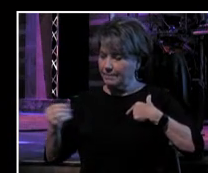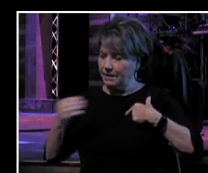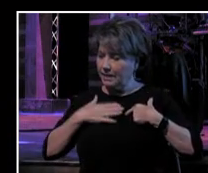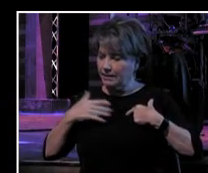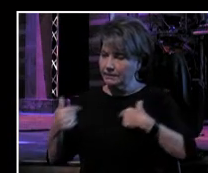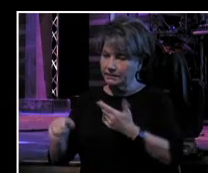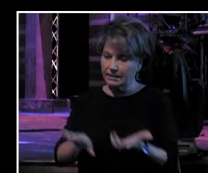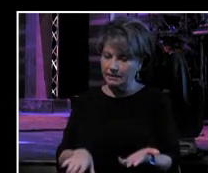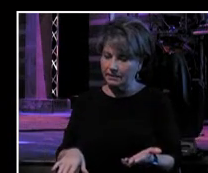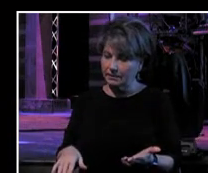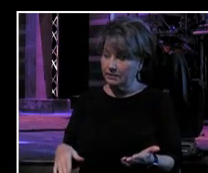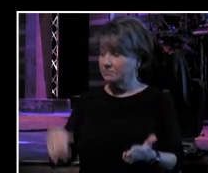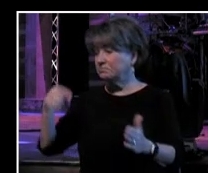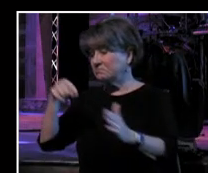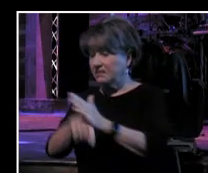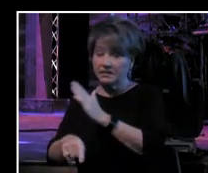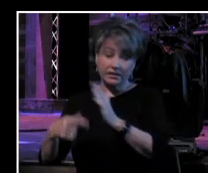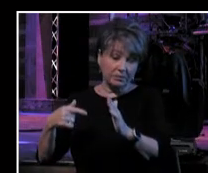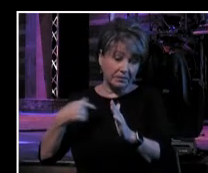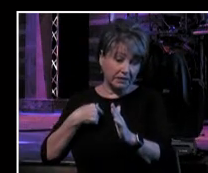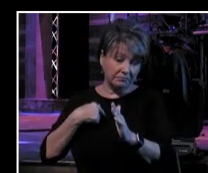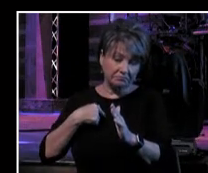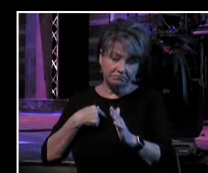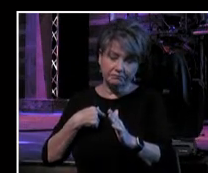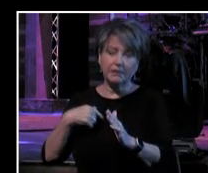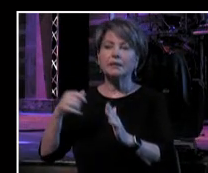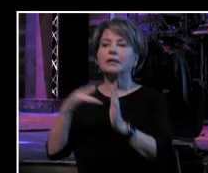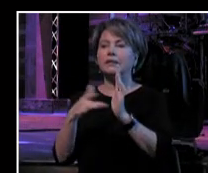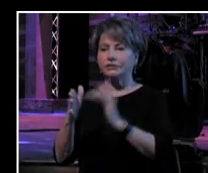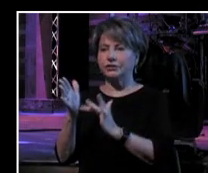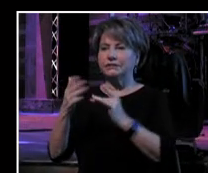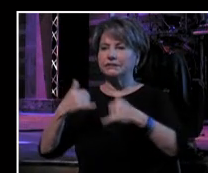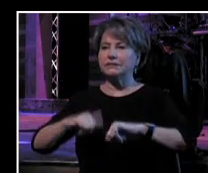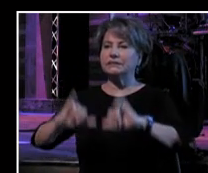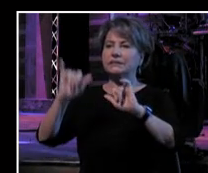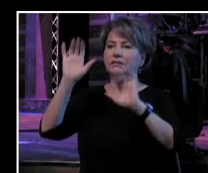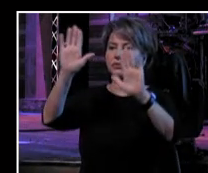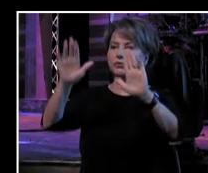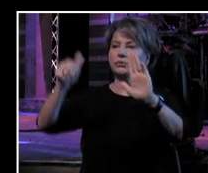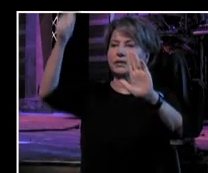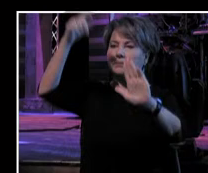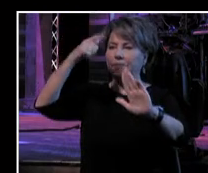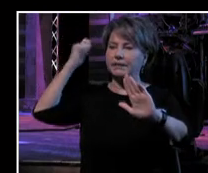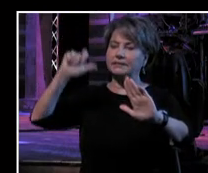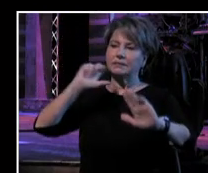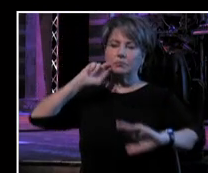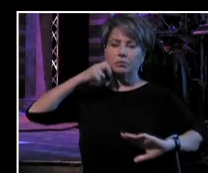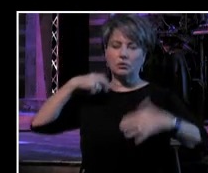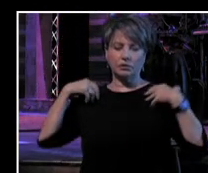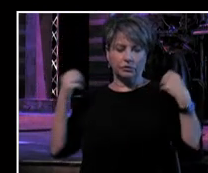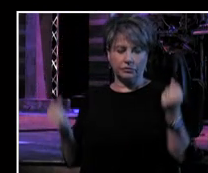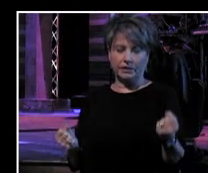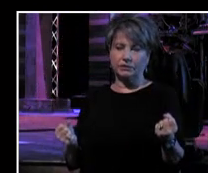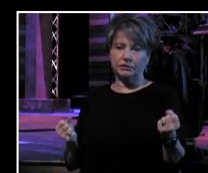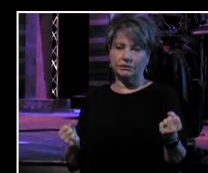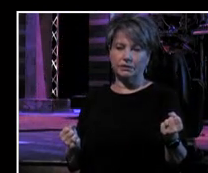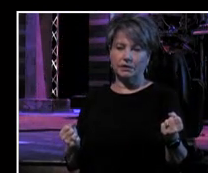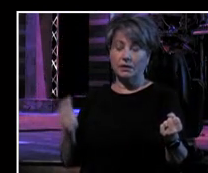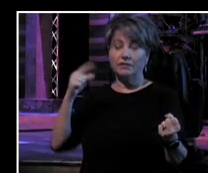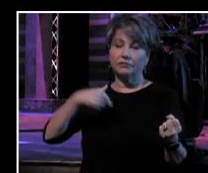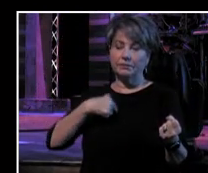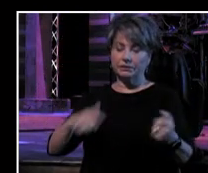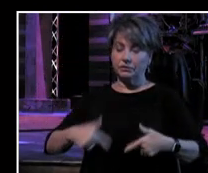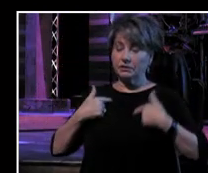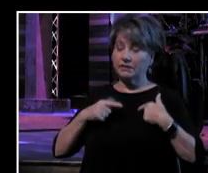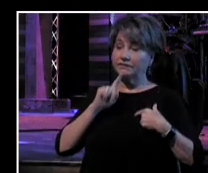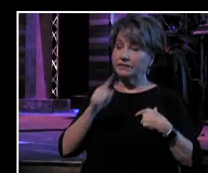executed. Jesus is going to be greater than Paul. And look what his great statement is in verse 21. For me, to live